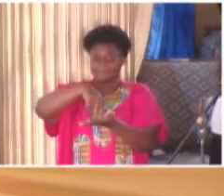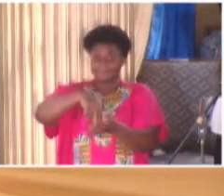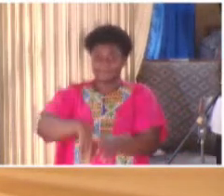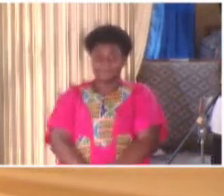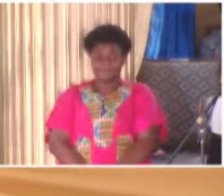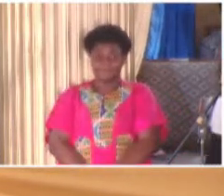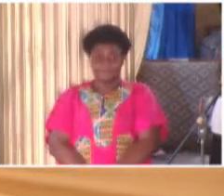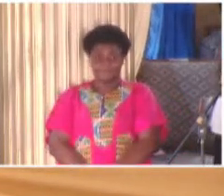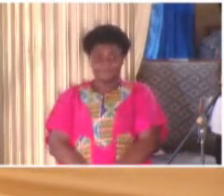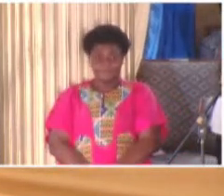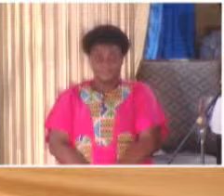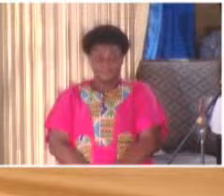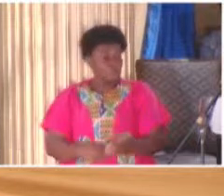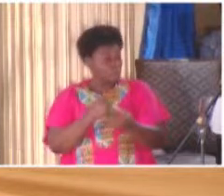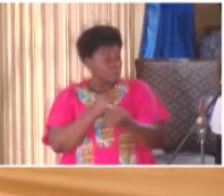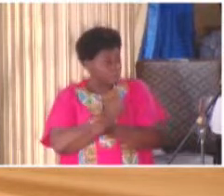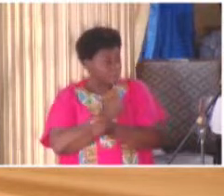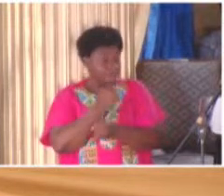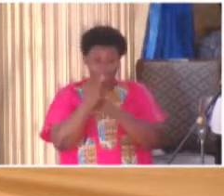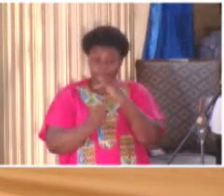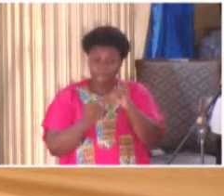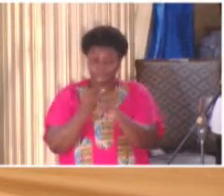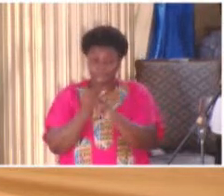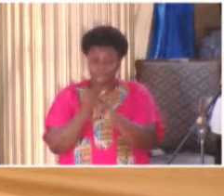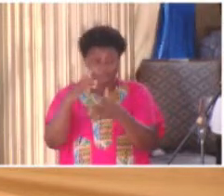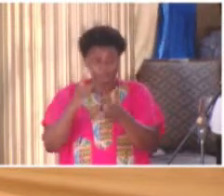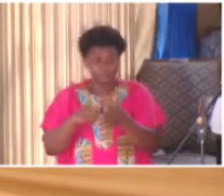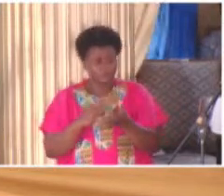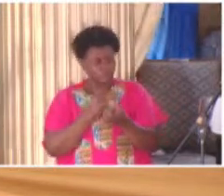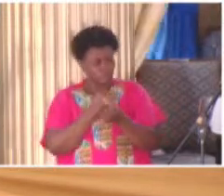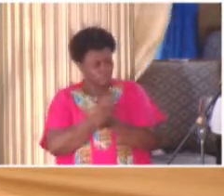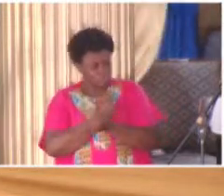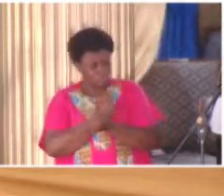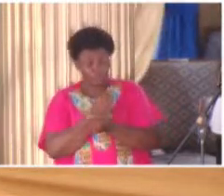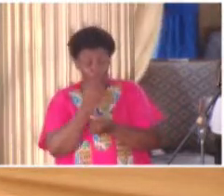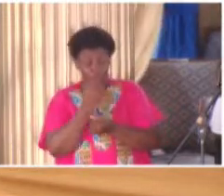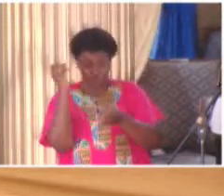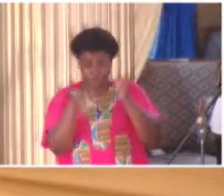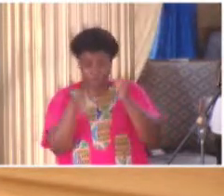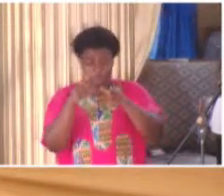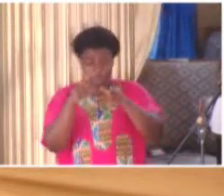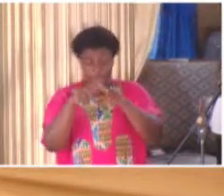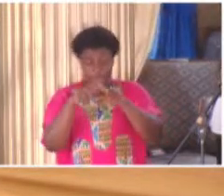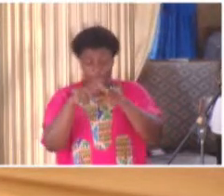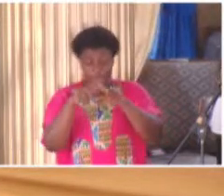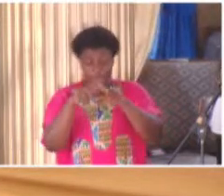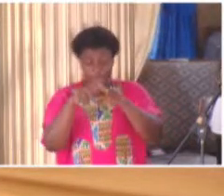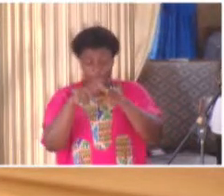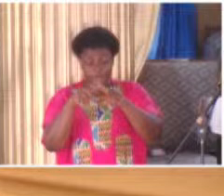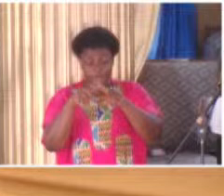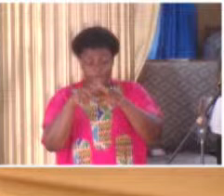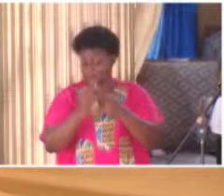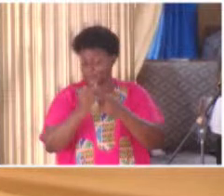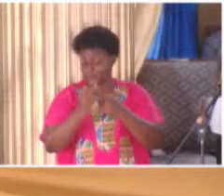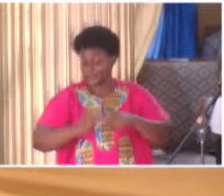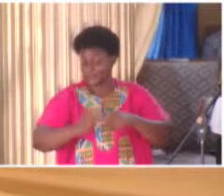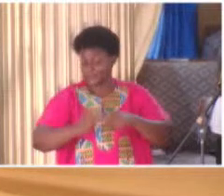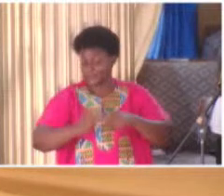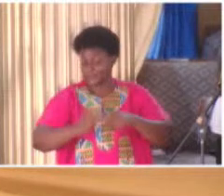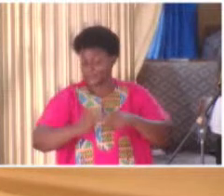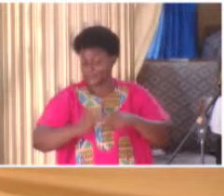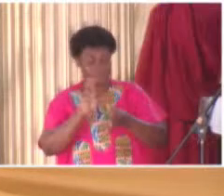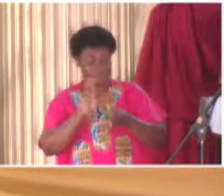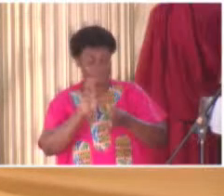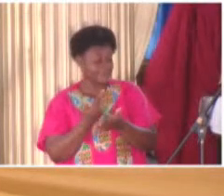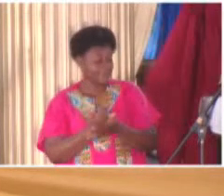Our beloved international students, we cherish your contribution to the academic and social life of the University of Ghana,